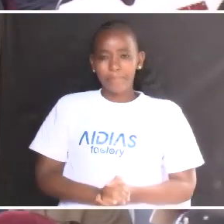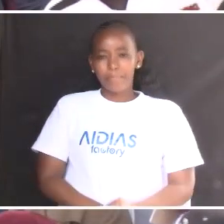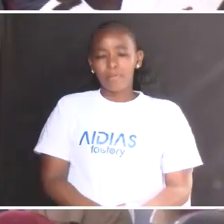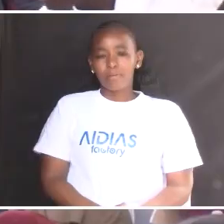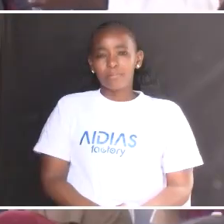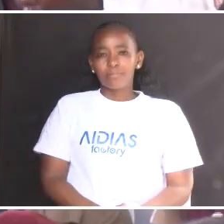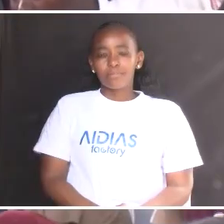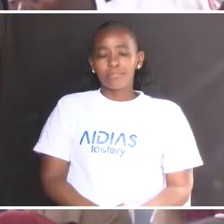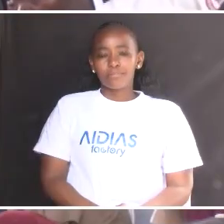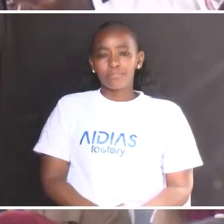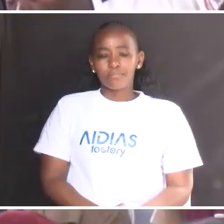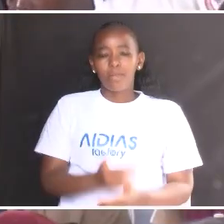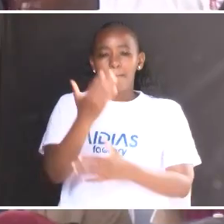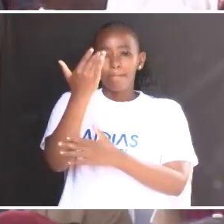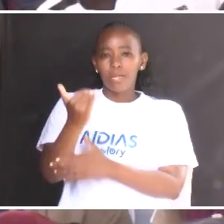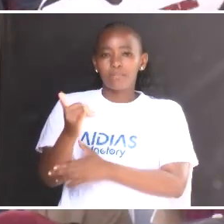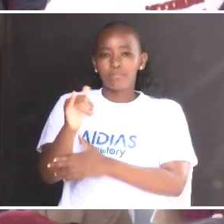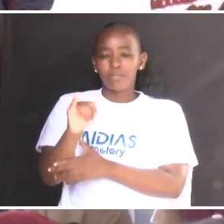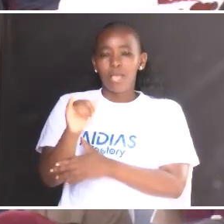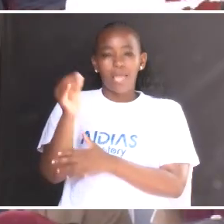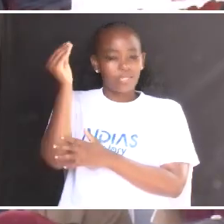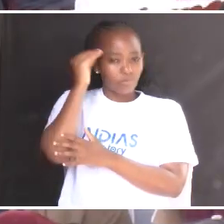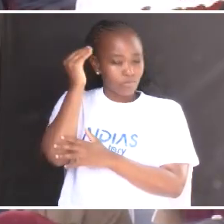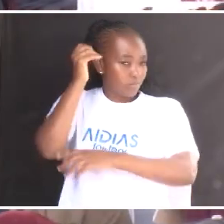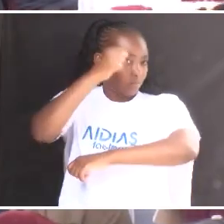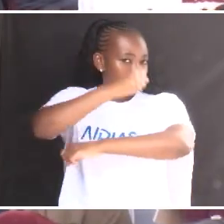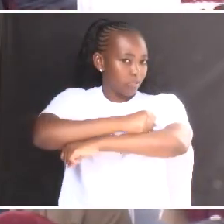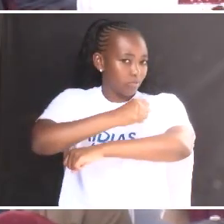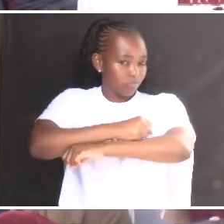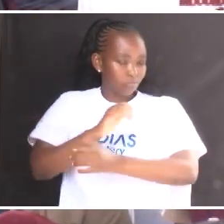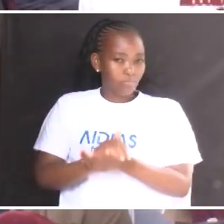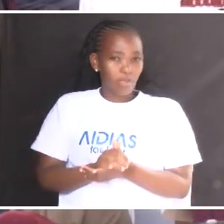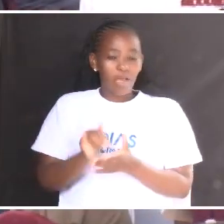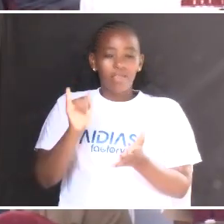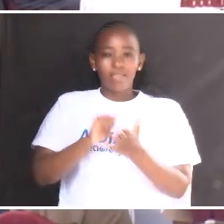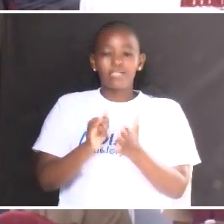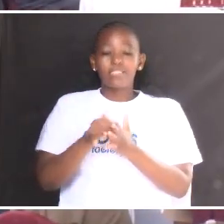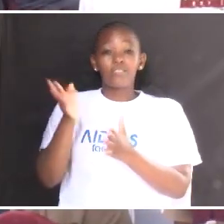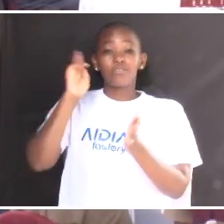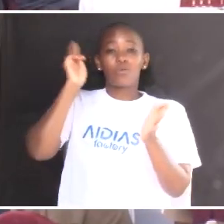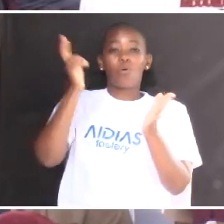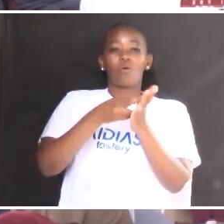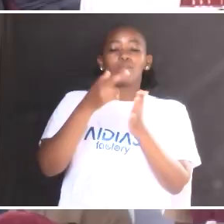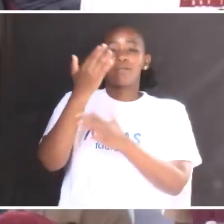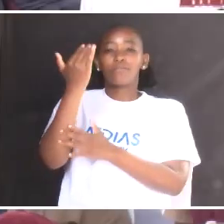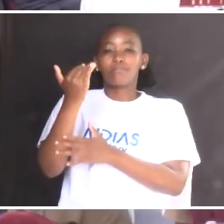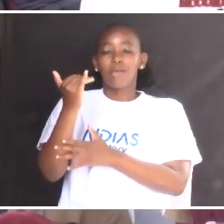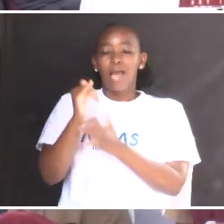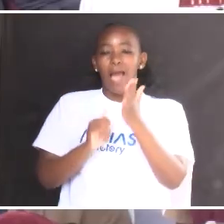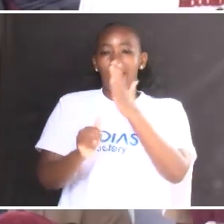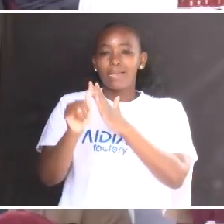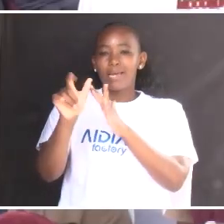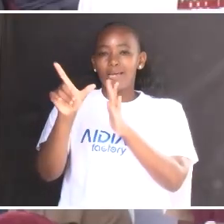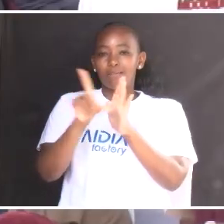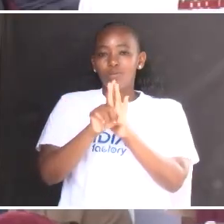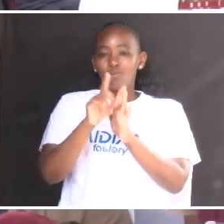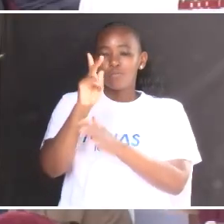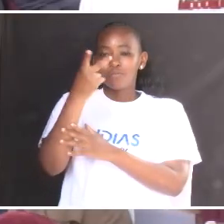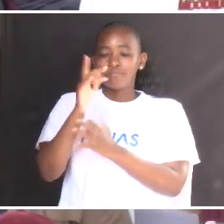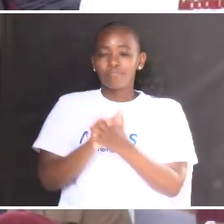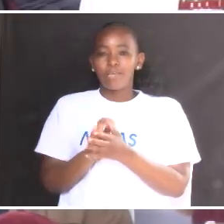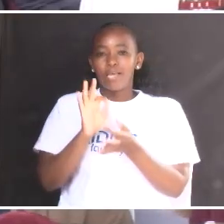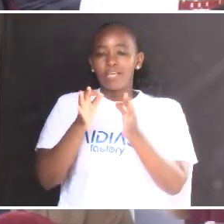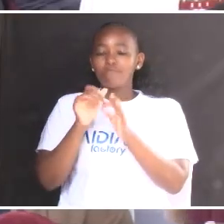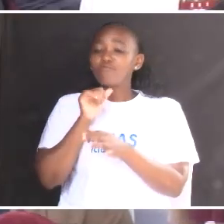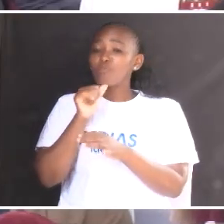purposes by an educational institution that is recognized under the laws of Kenya. If it is not recognized